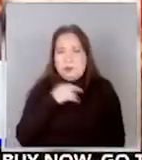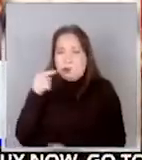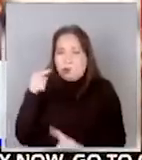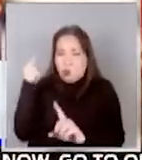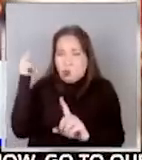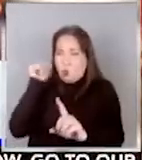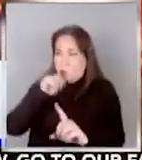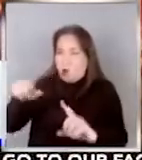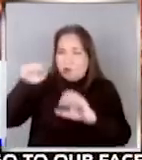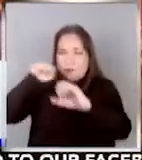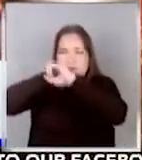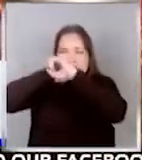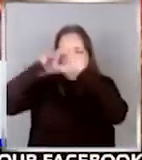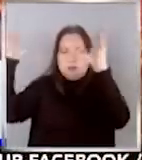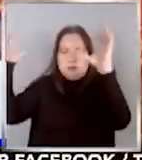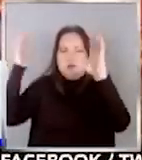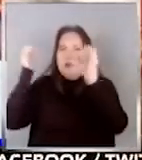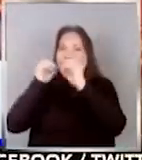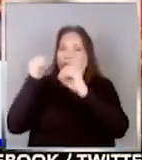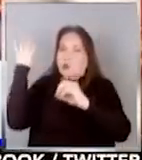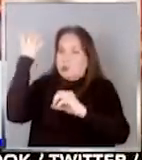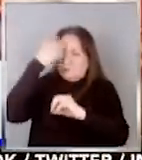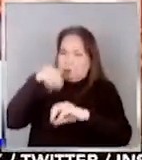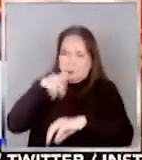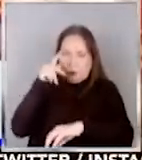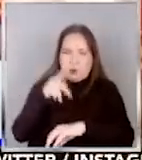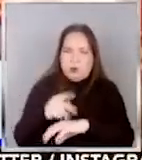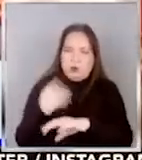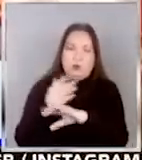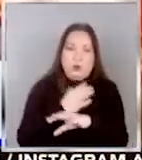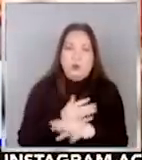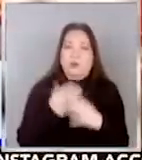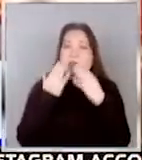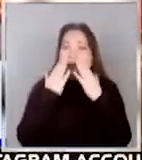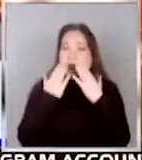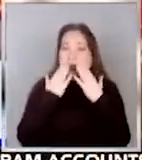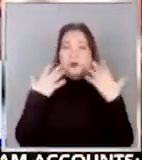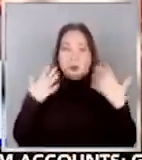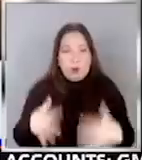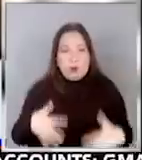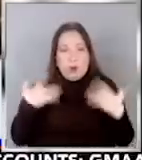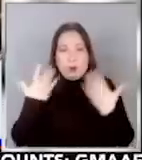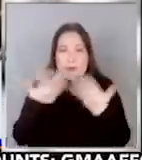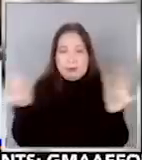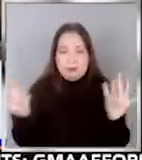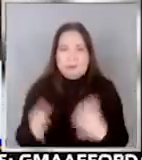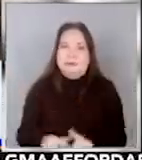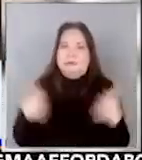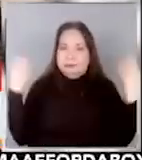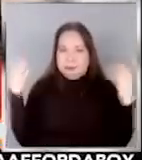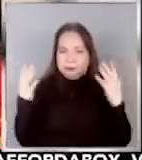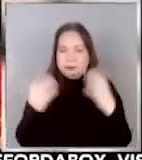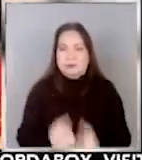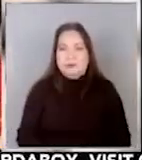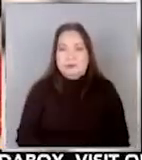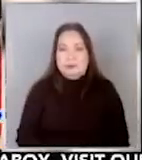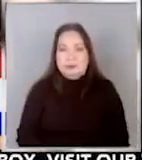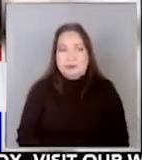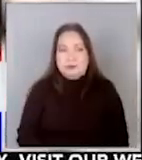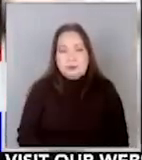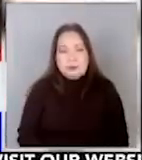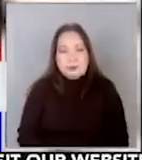better Philippines. Thank you very much and mabuhay po. For the poor and